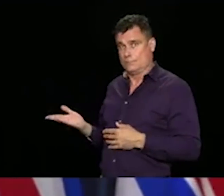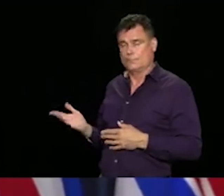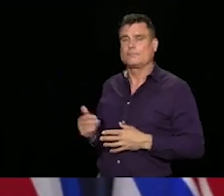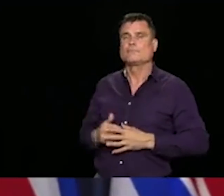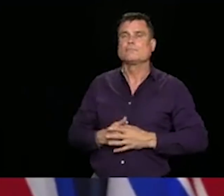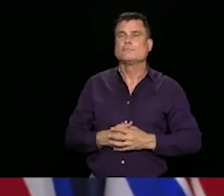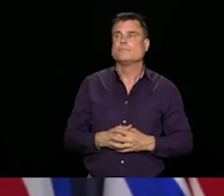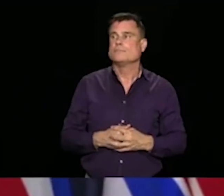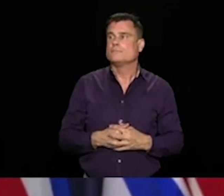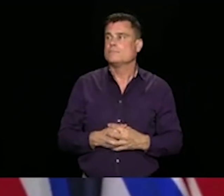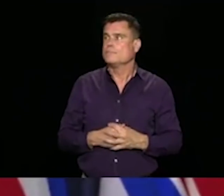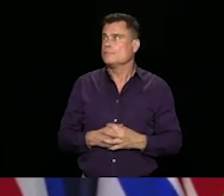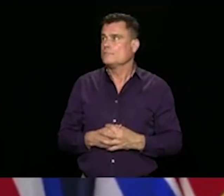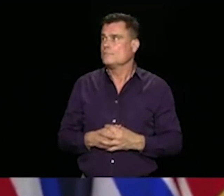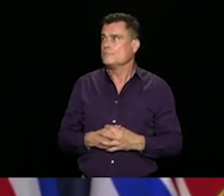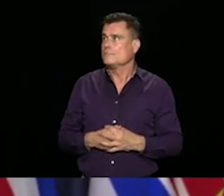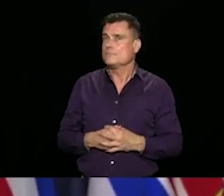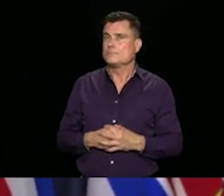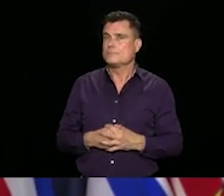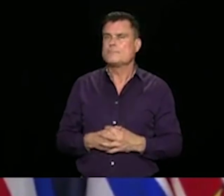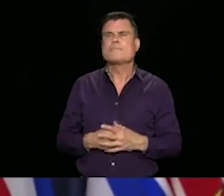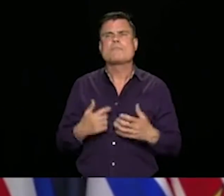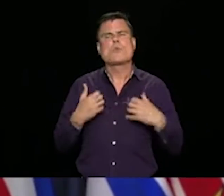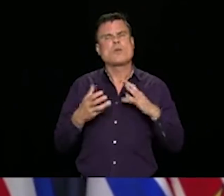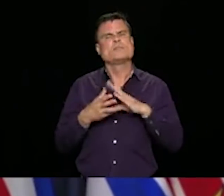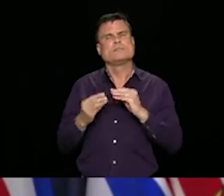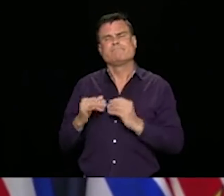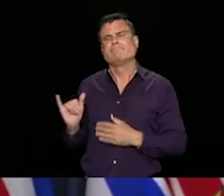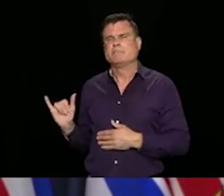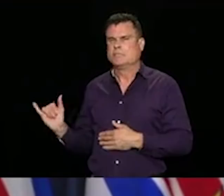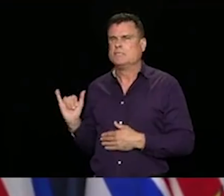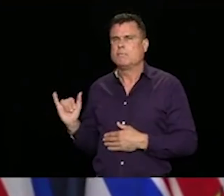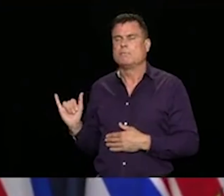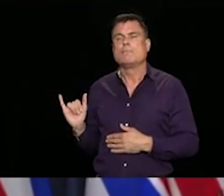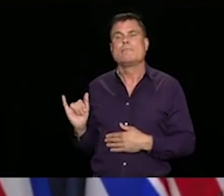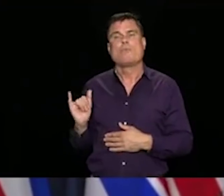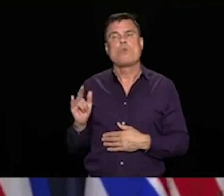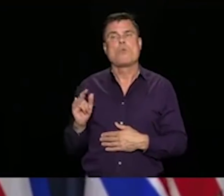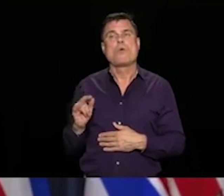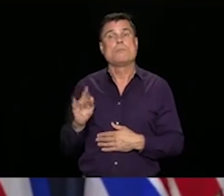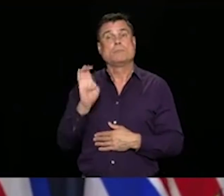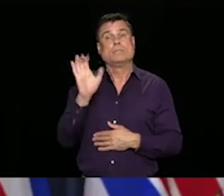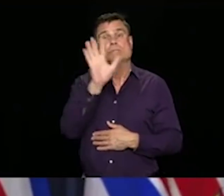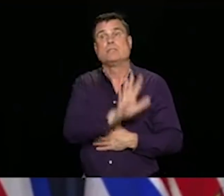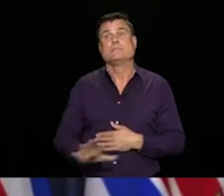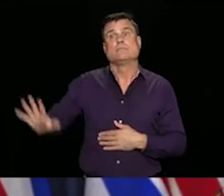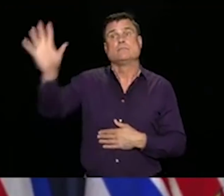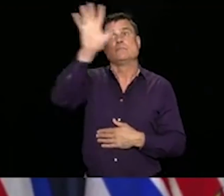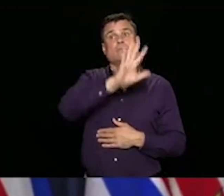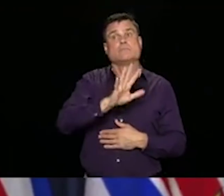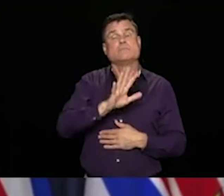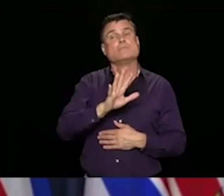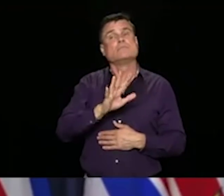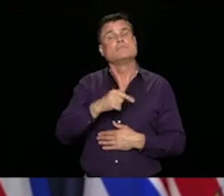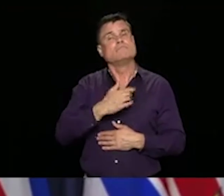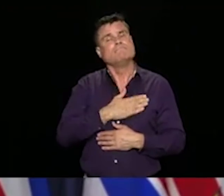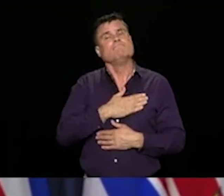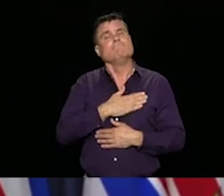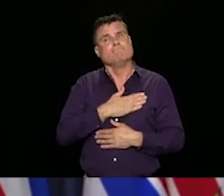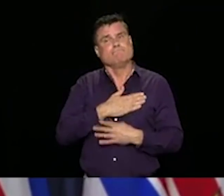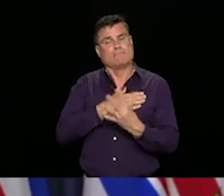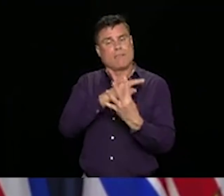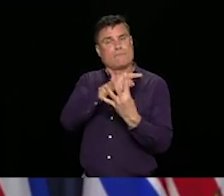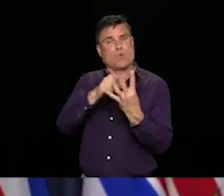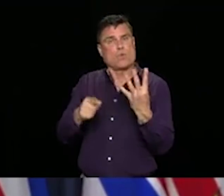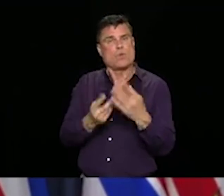Thank you very much, Dr. Henry. I wanted to join Dr. Henry on behalf of the whole province in expressing condolences to the families